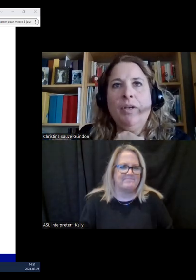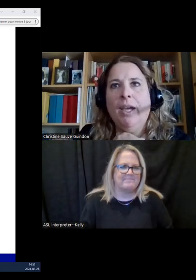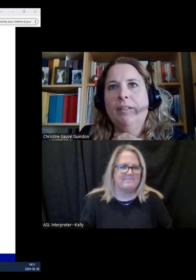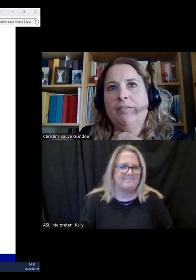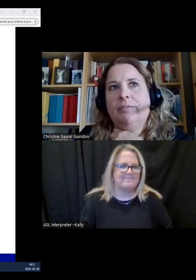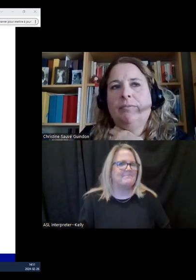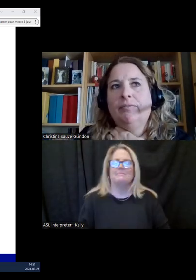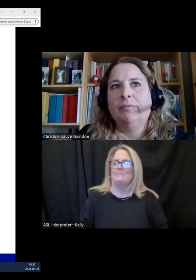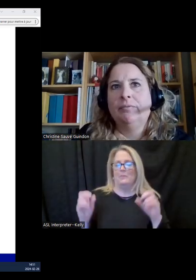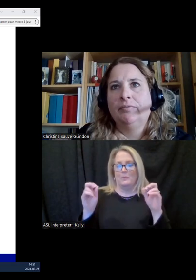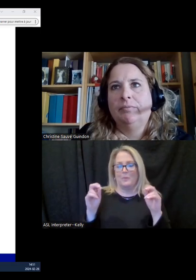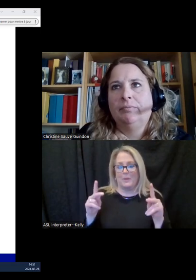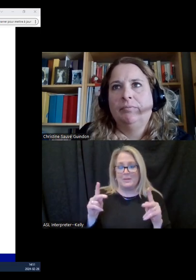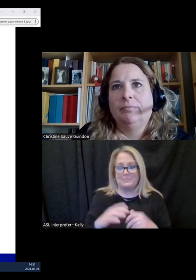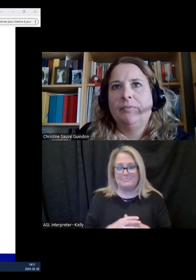Okay.